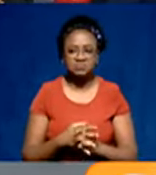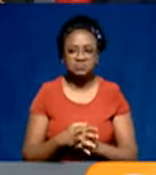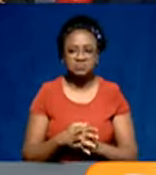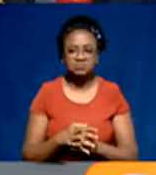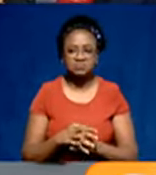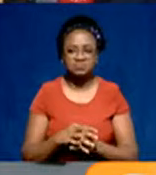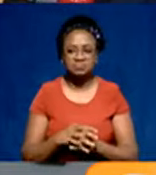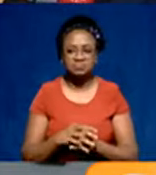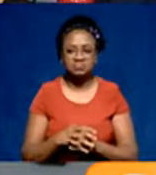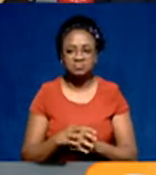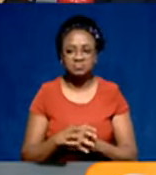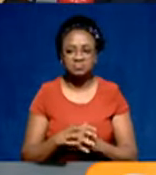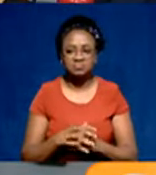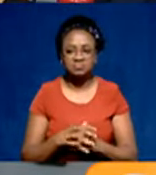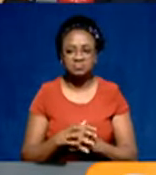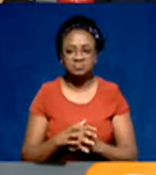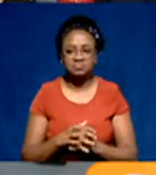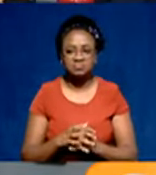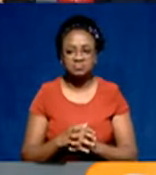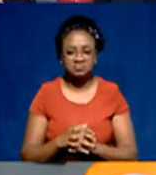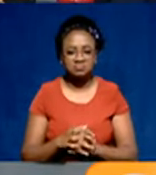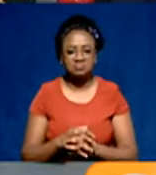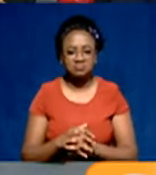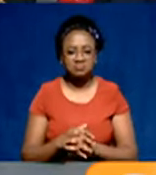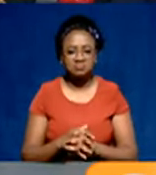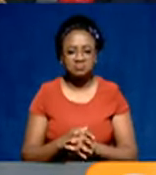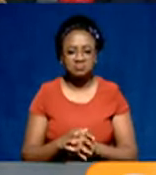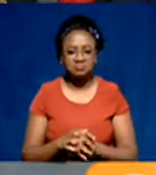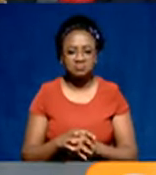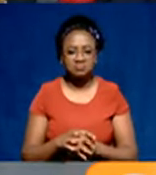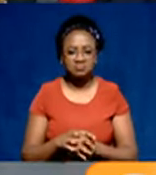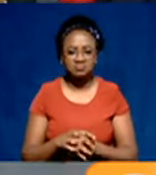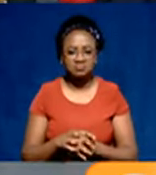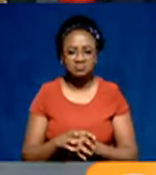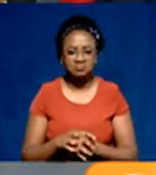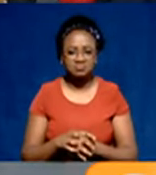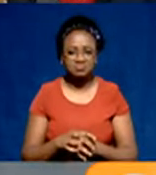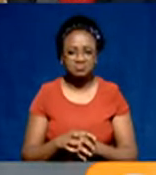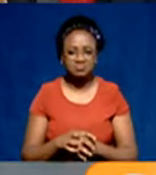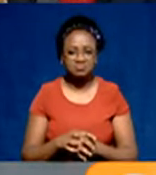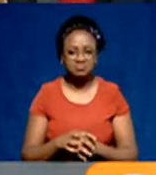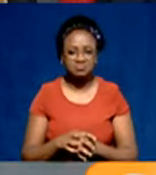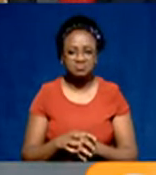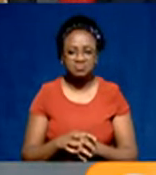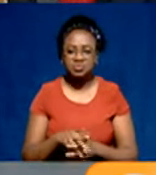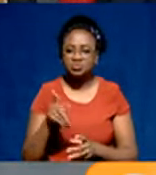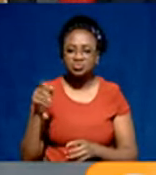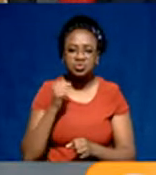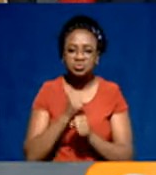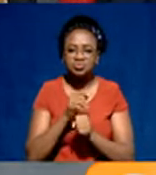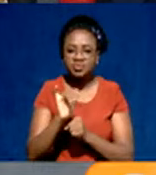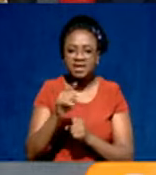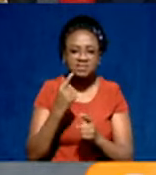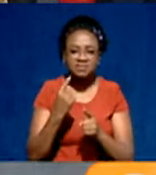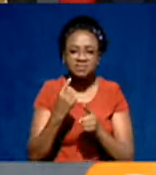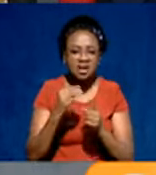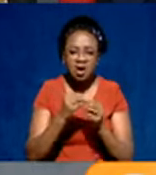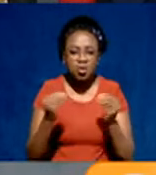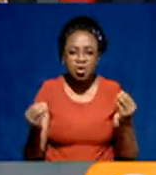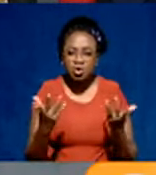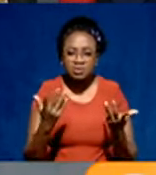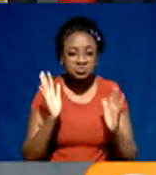Yeah, approximately. A little less, okay. And he'd not akafanya hivi for how long? For 4 years, ama?